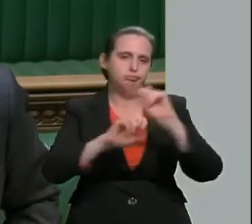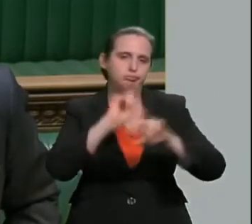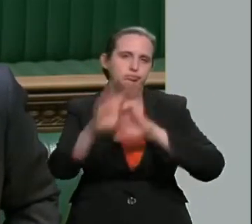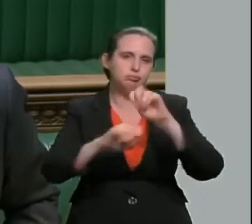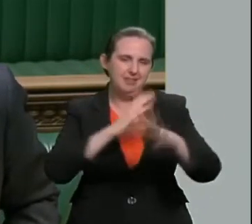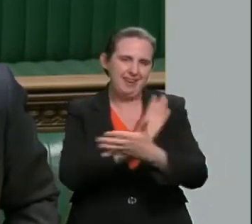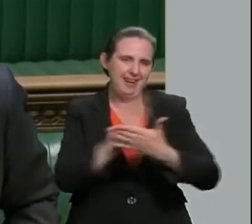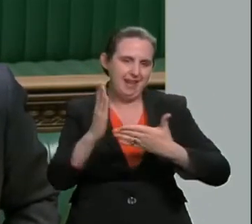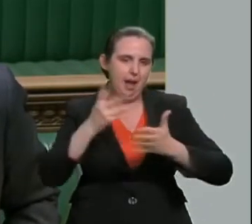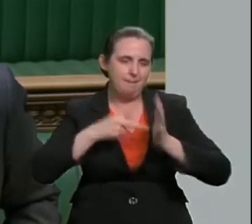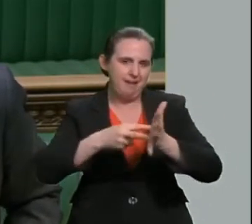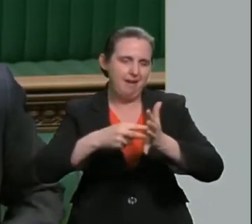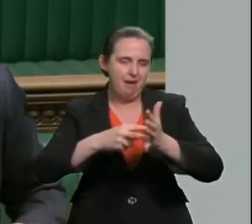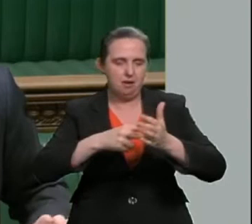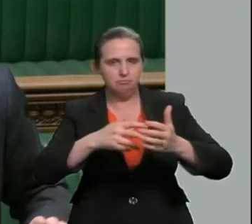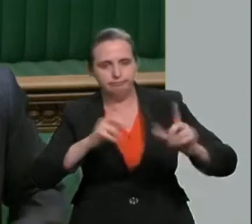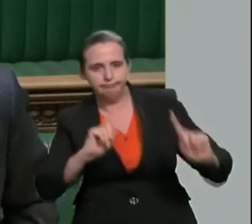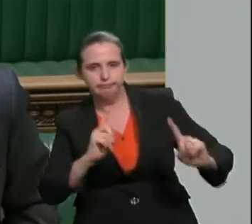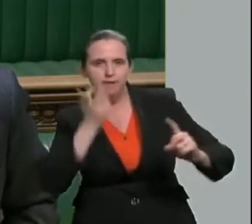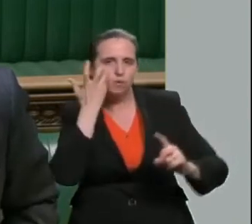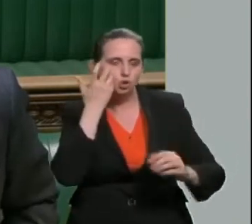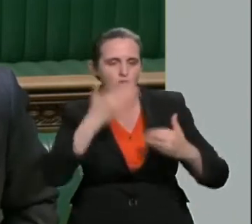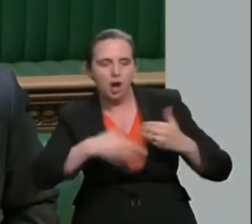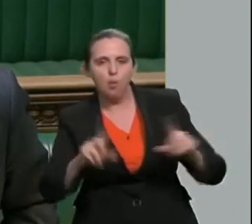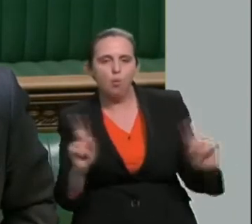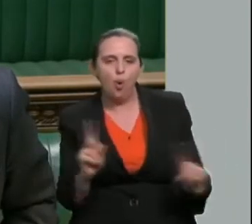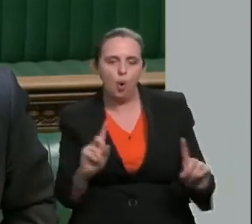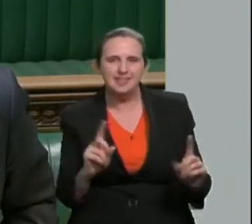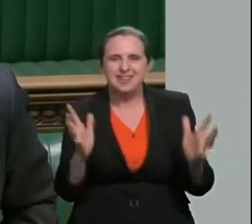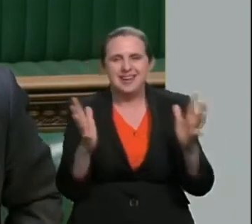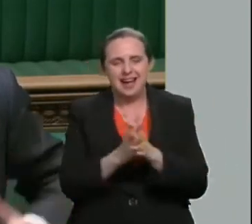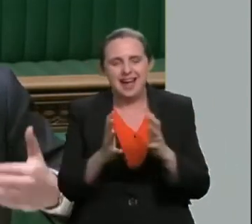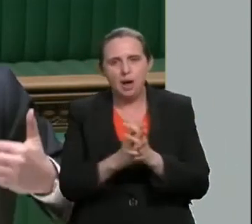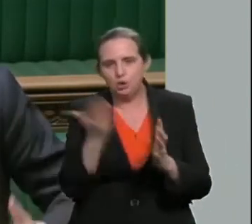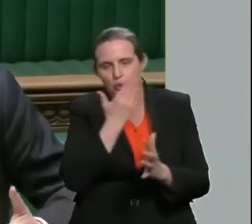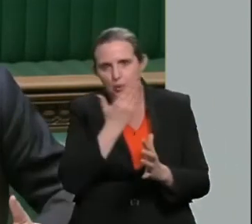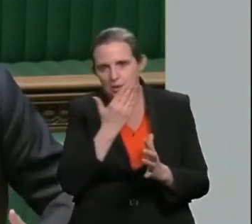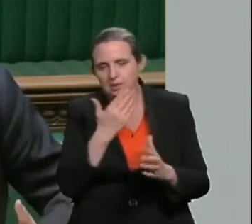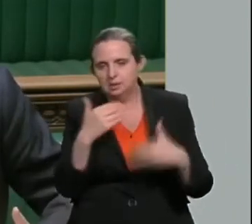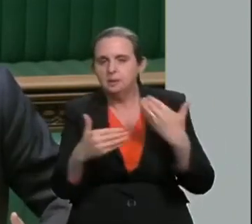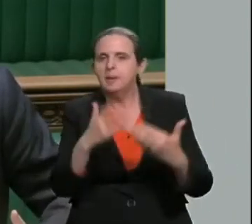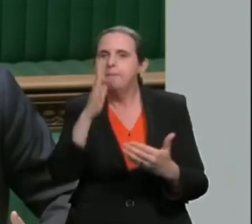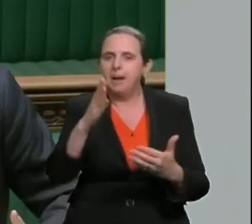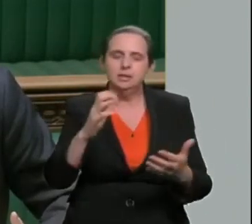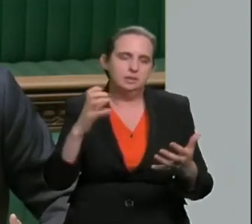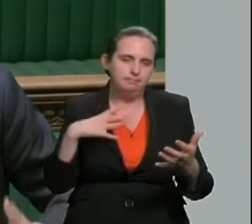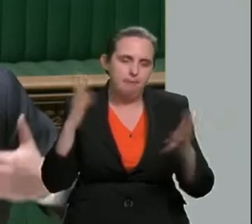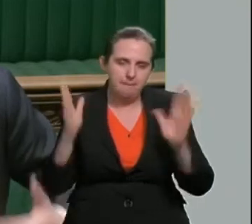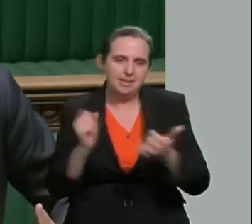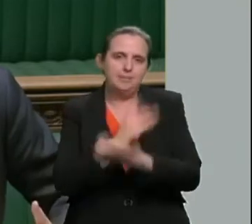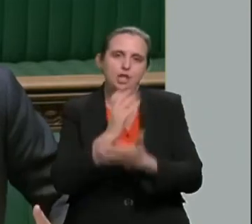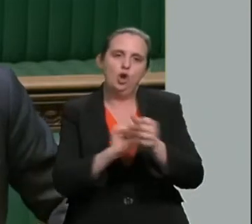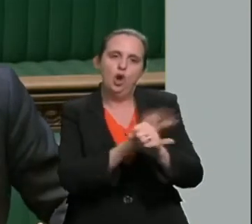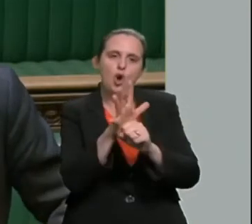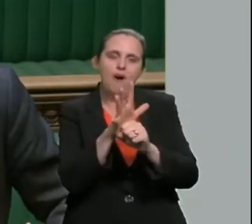be setting out a roadmap and setting out the way forward for schools. But we've got to make sure we keep this virus under control, Mr. Speaker. It